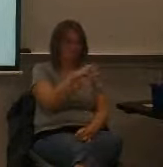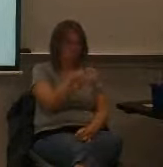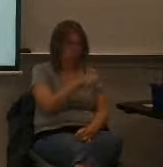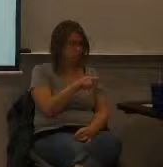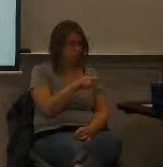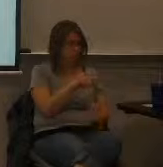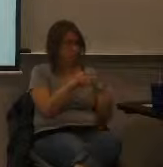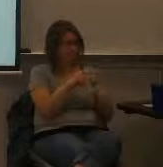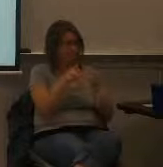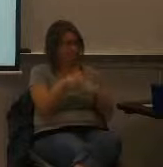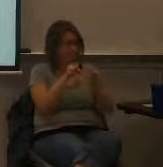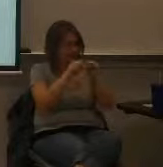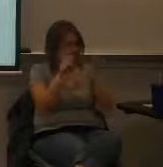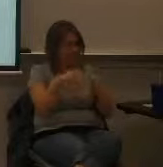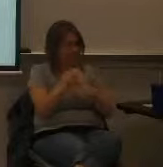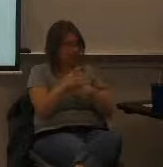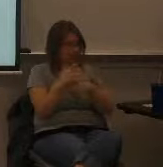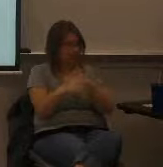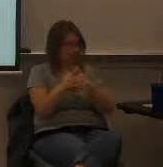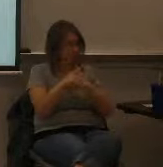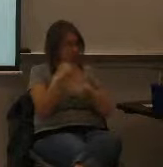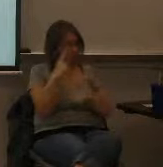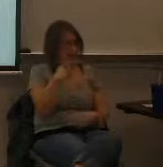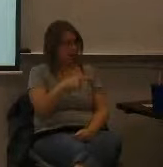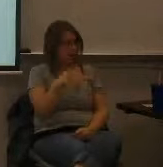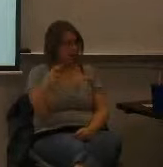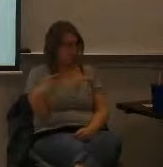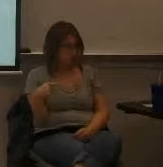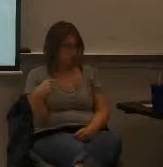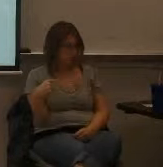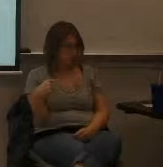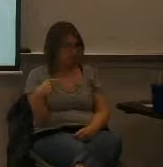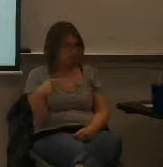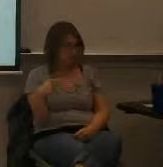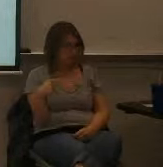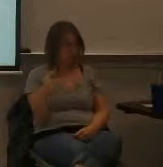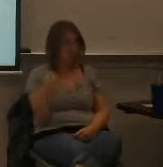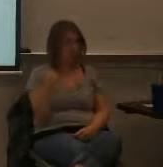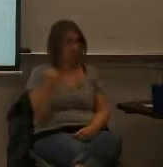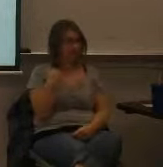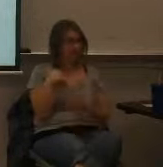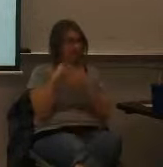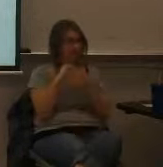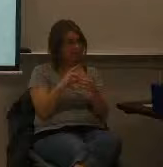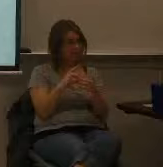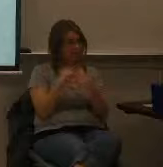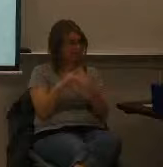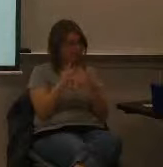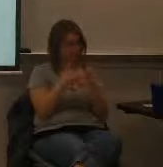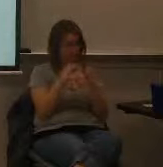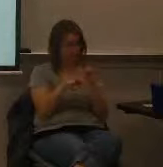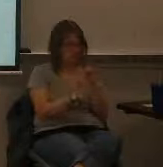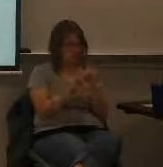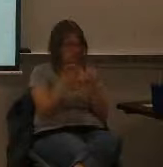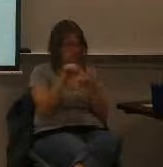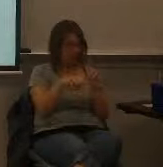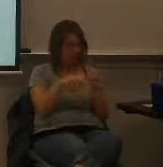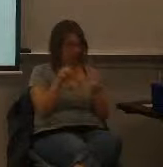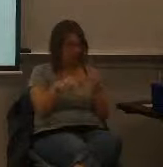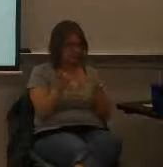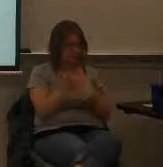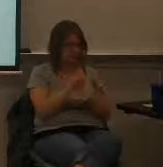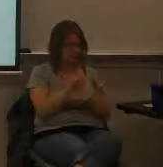the system and make them available to the primary producers. And so there's actually a relationship in these very simple biodiversity to ecosystem